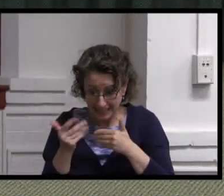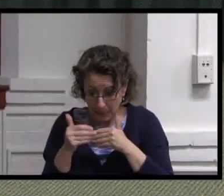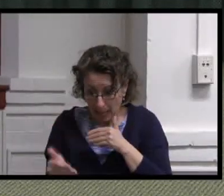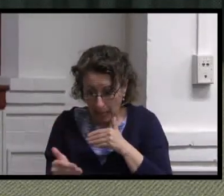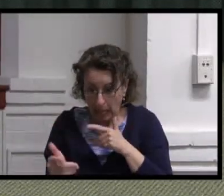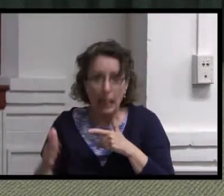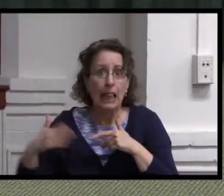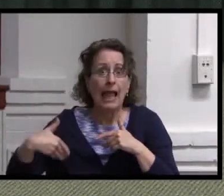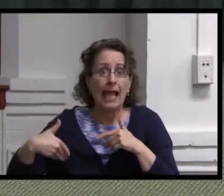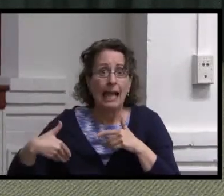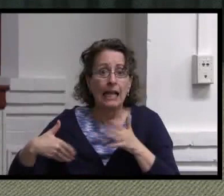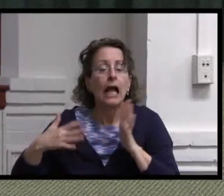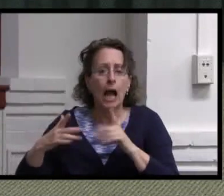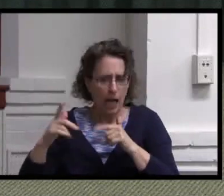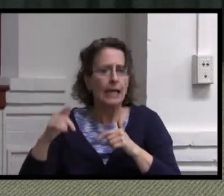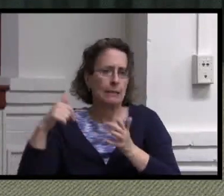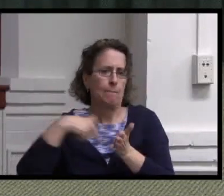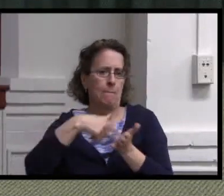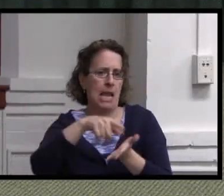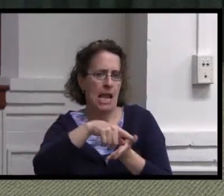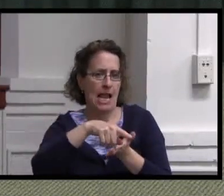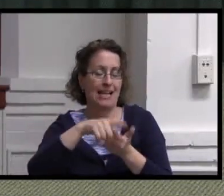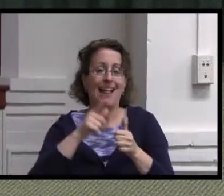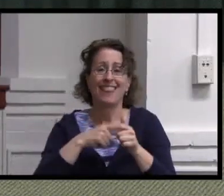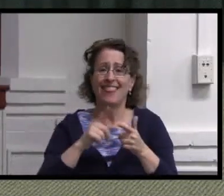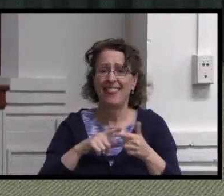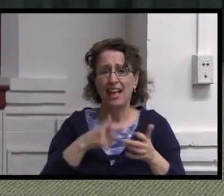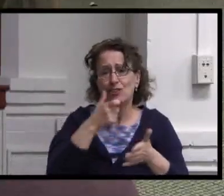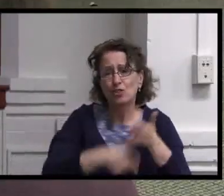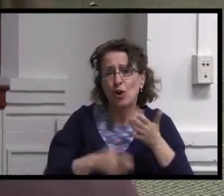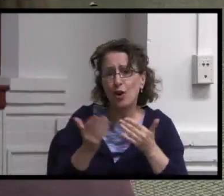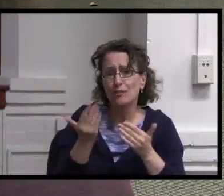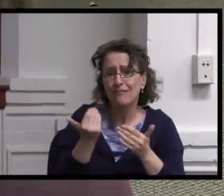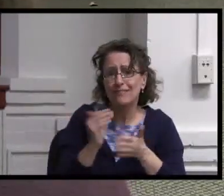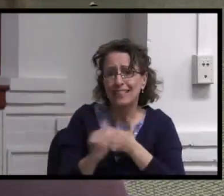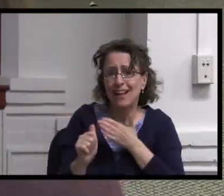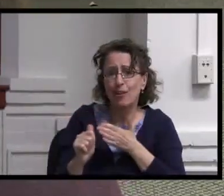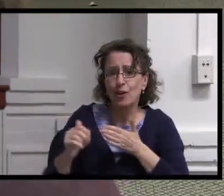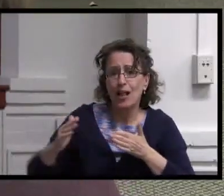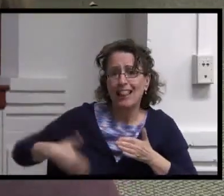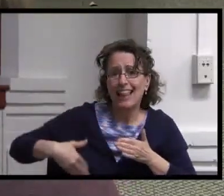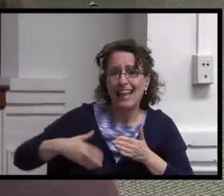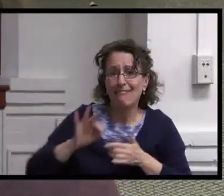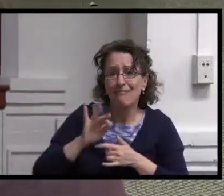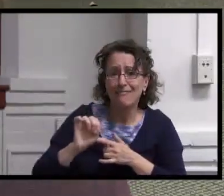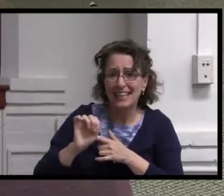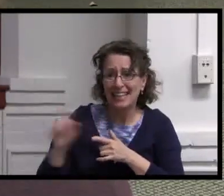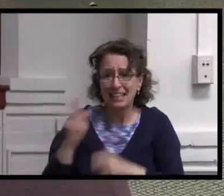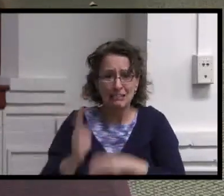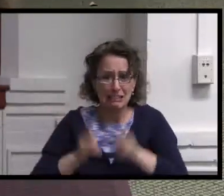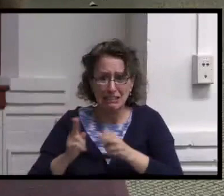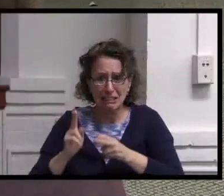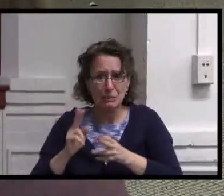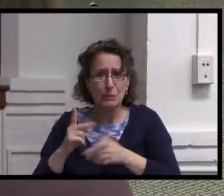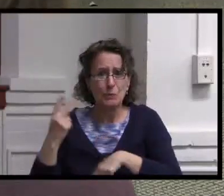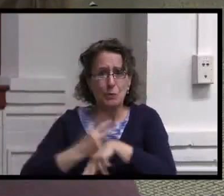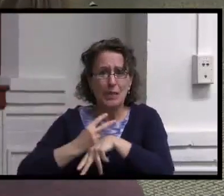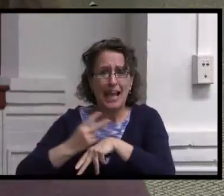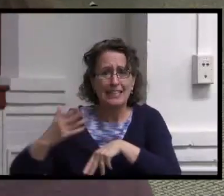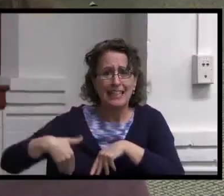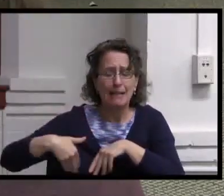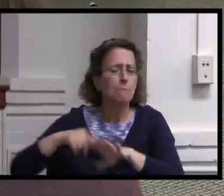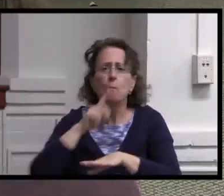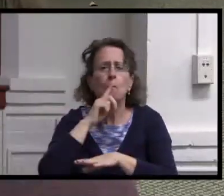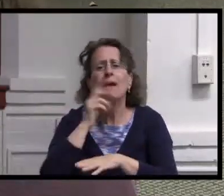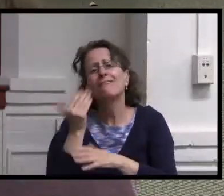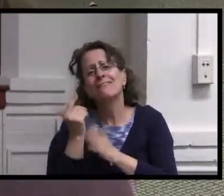to pay, but then we got a bill saying there's a $15 late fee, even though we rushed ourselves to get here. So I mean, it's not $15,